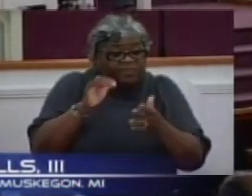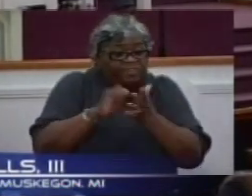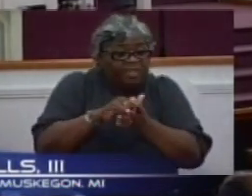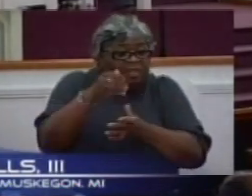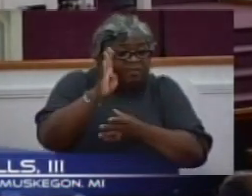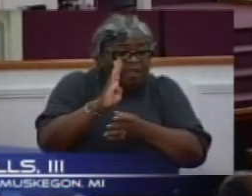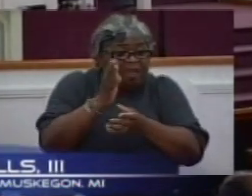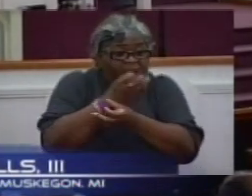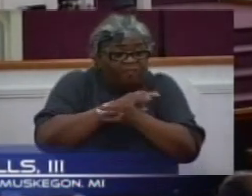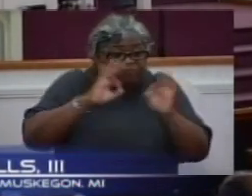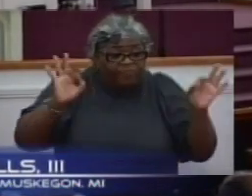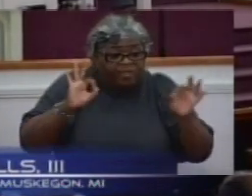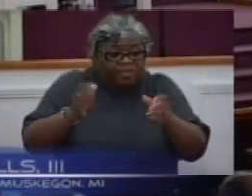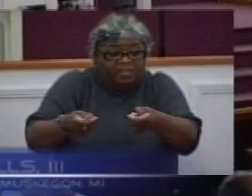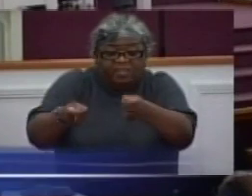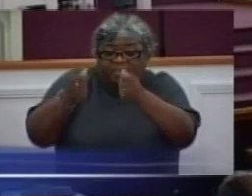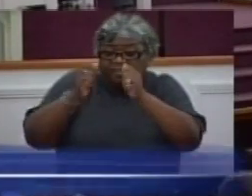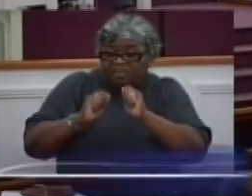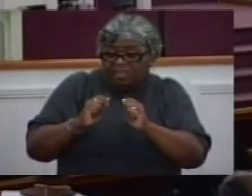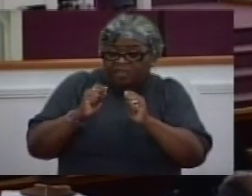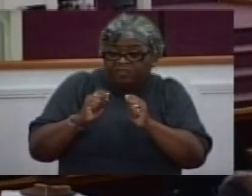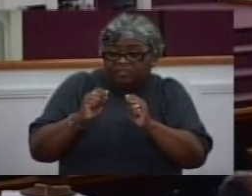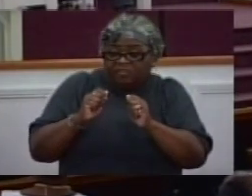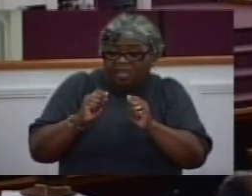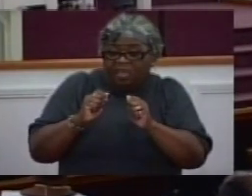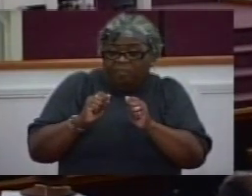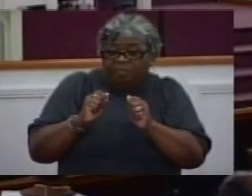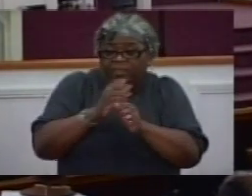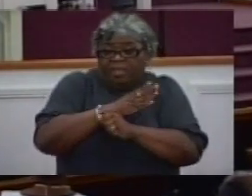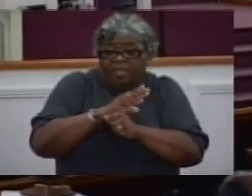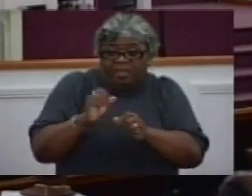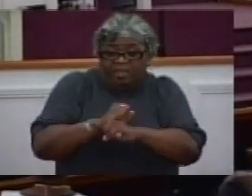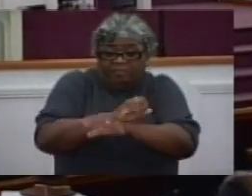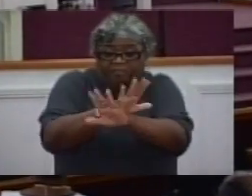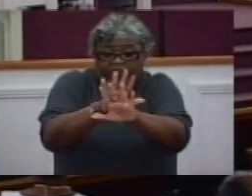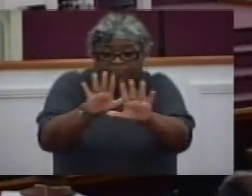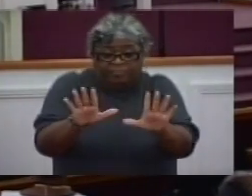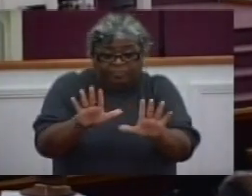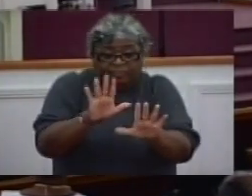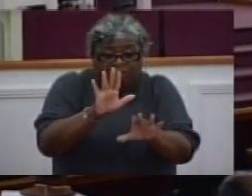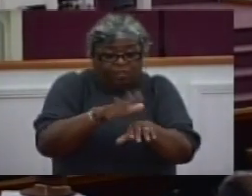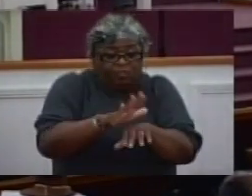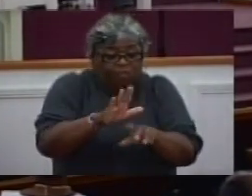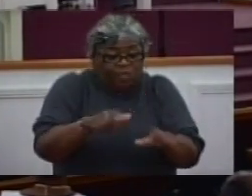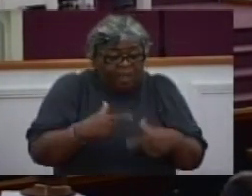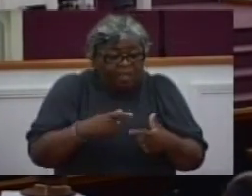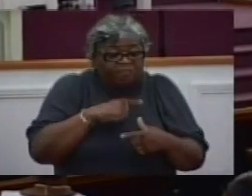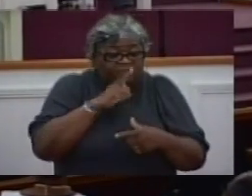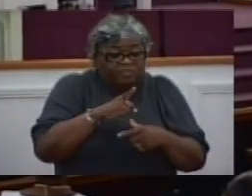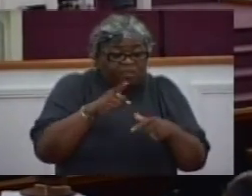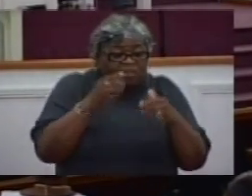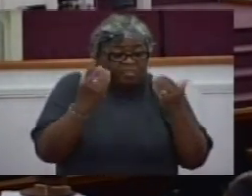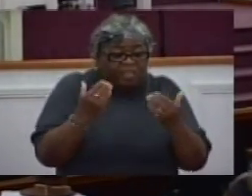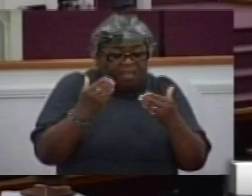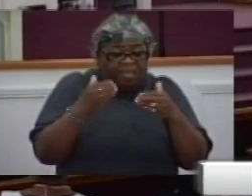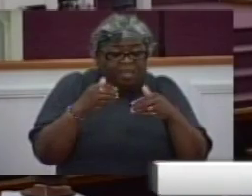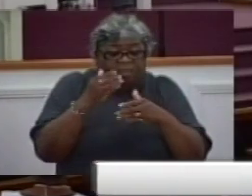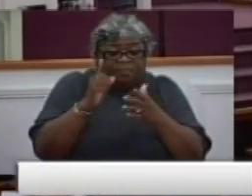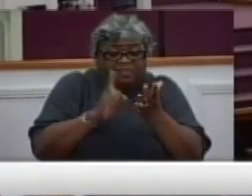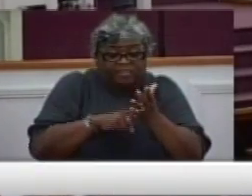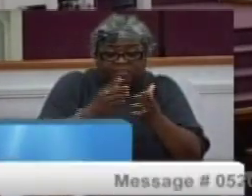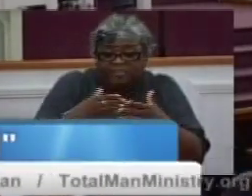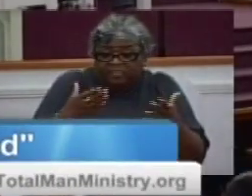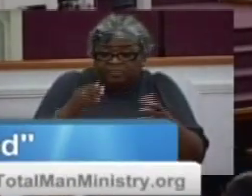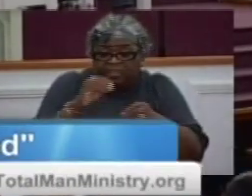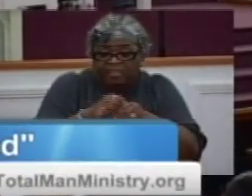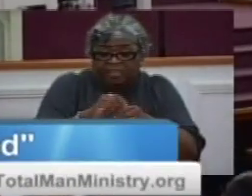freely gives and lavishly gives upon your life. So now let's look at something here